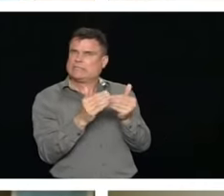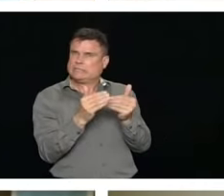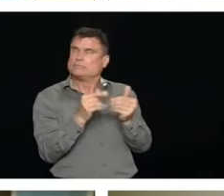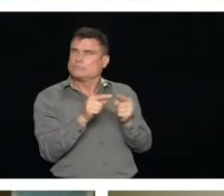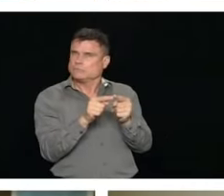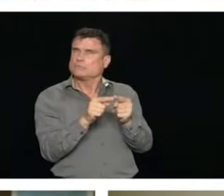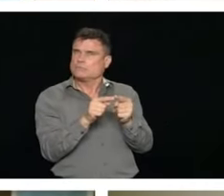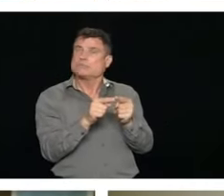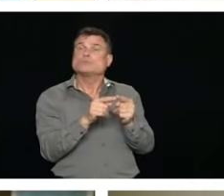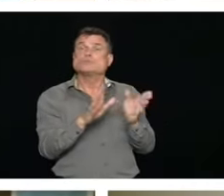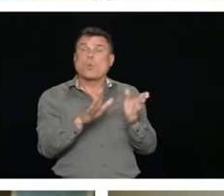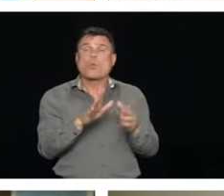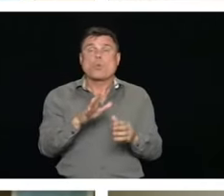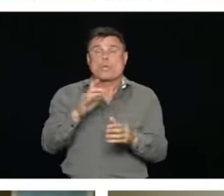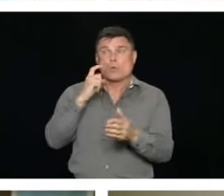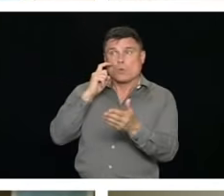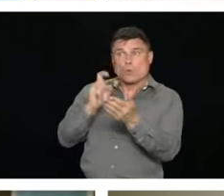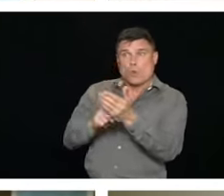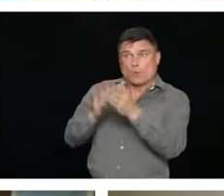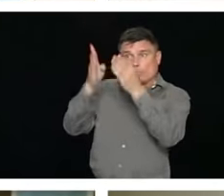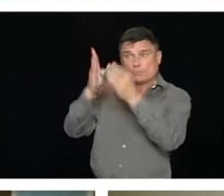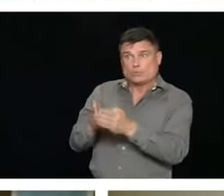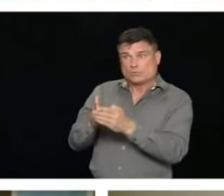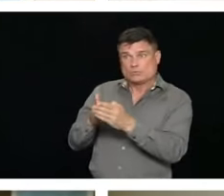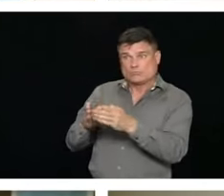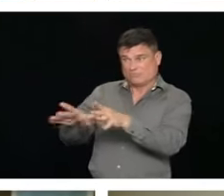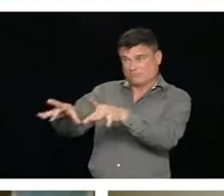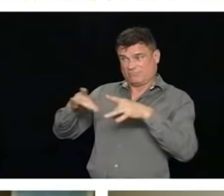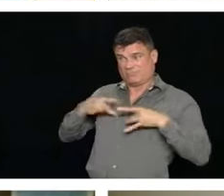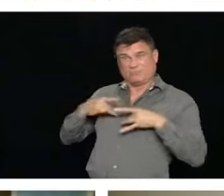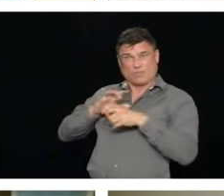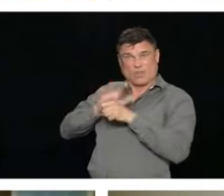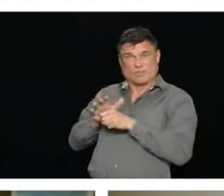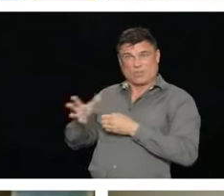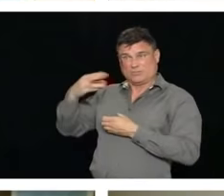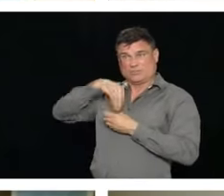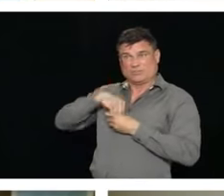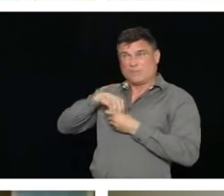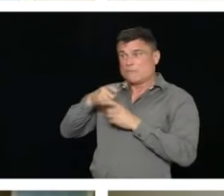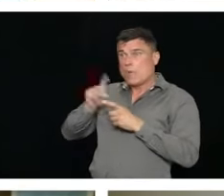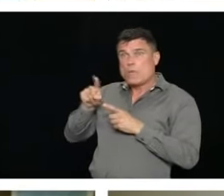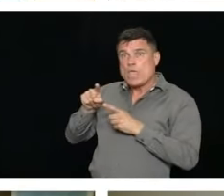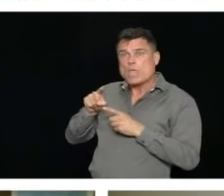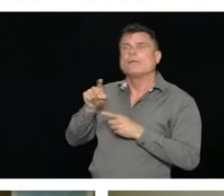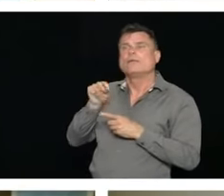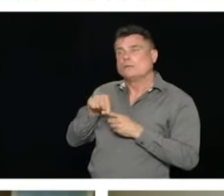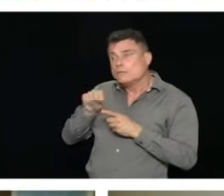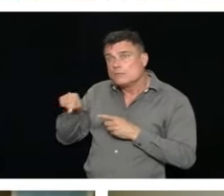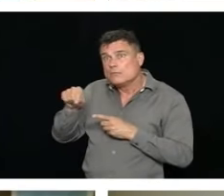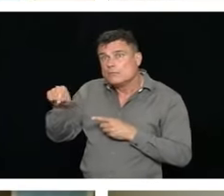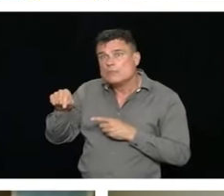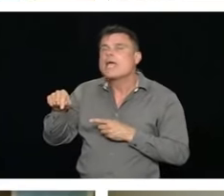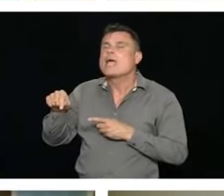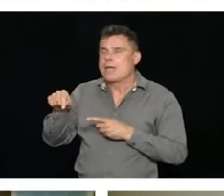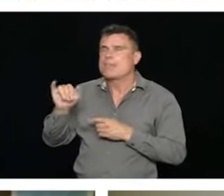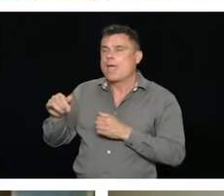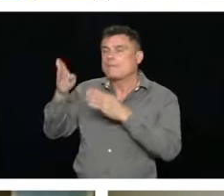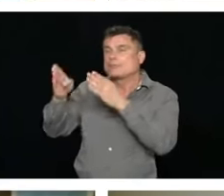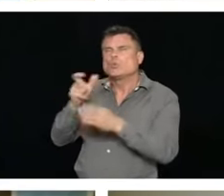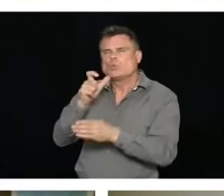we have to somehow fix that and find ways to support both parents, children, and then